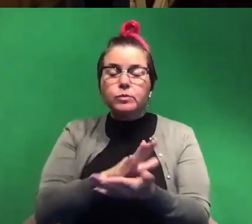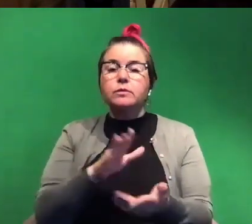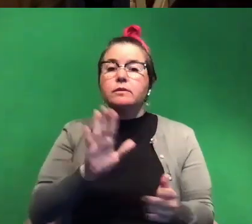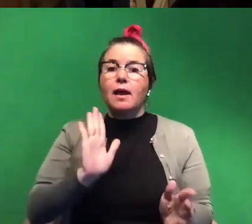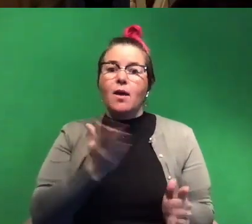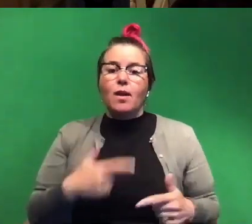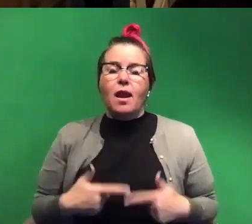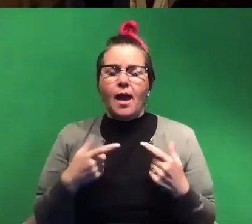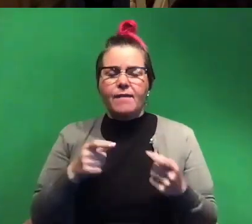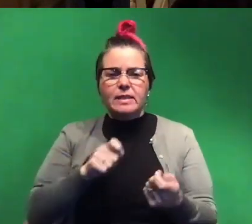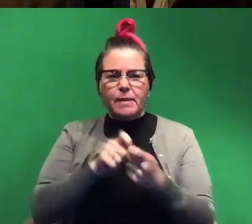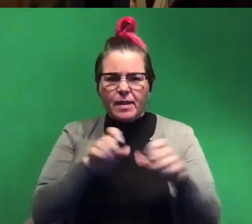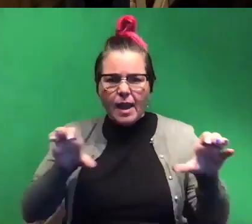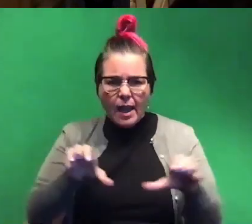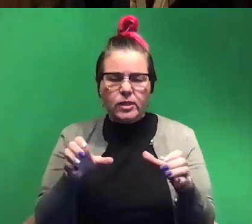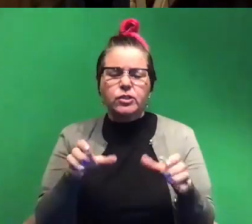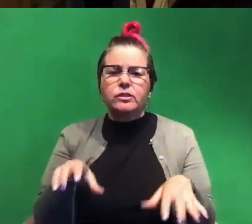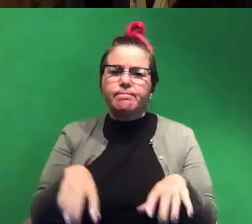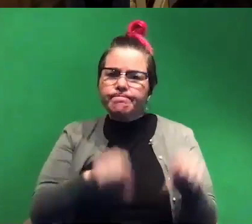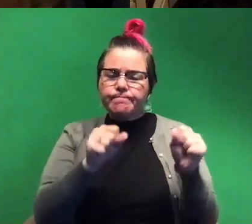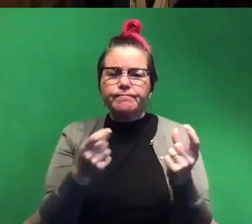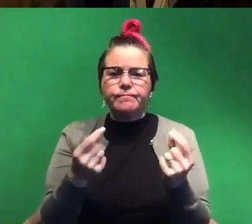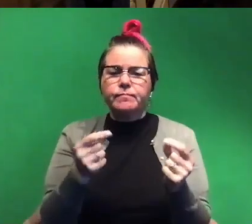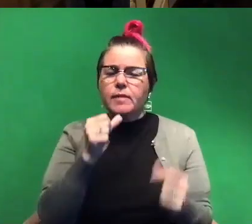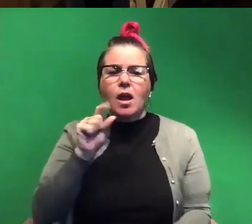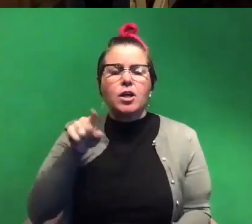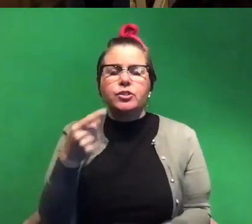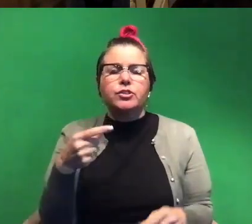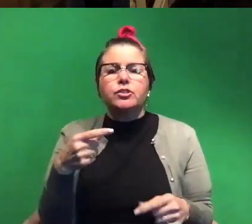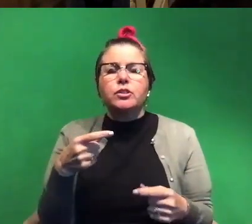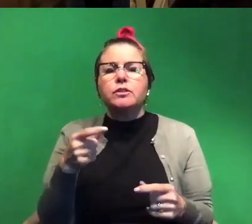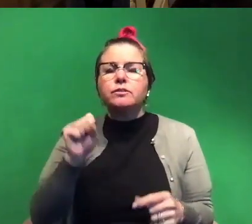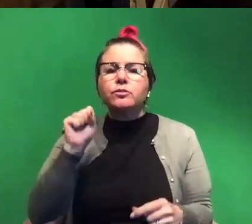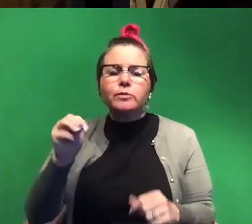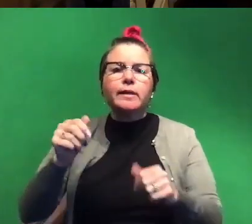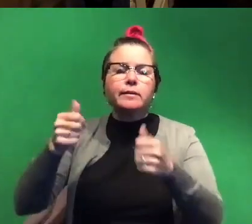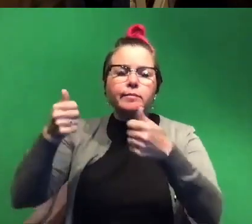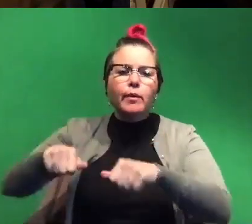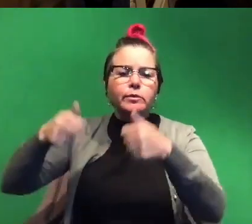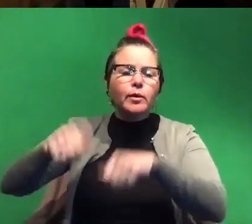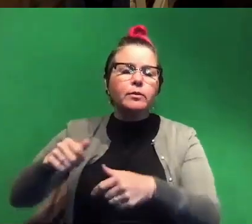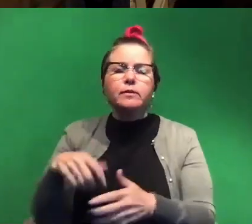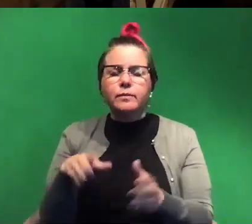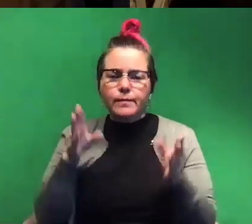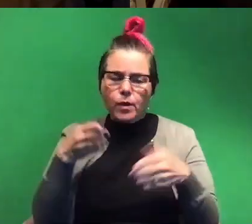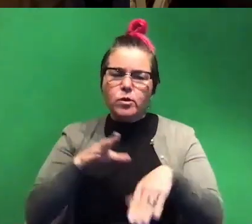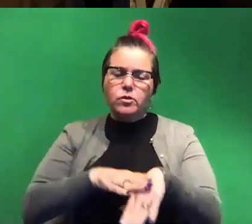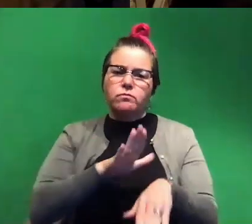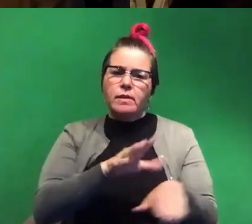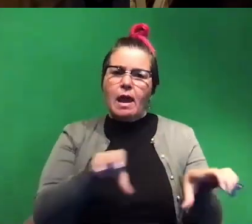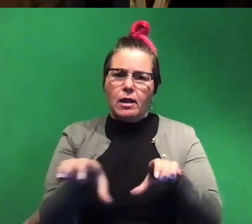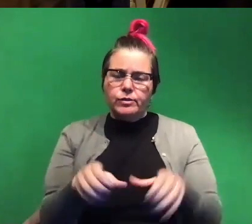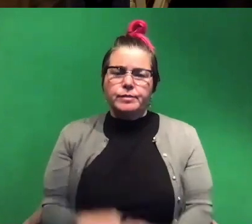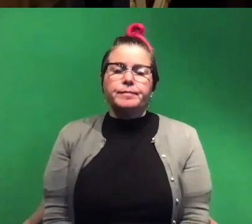thinking about specific actions that we can take, and not just making the social media posts, really focusing on action.